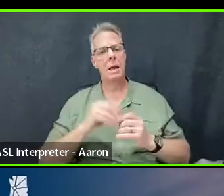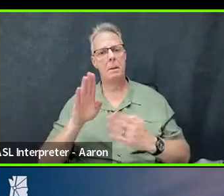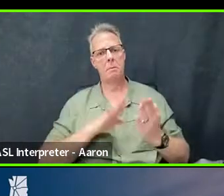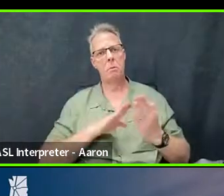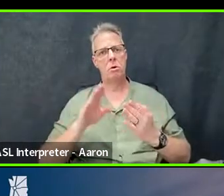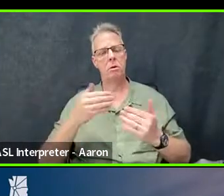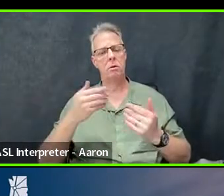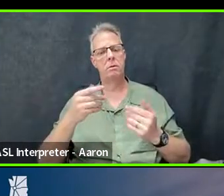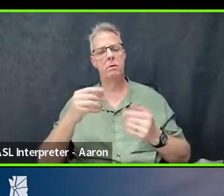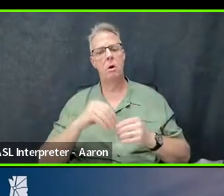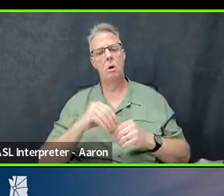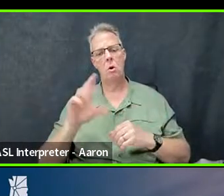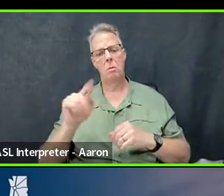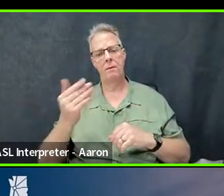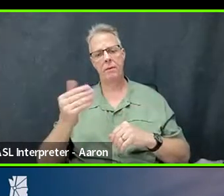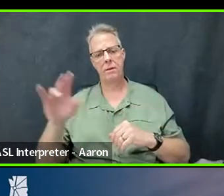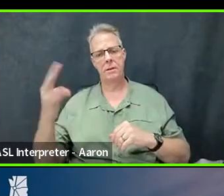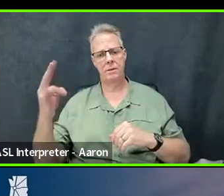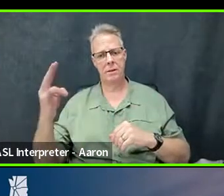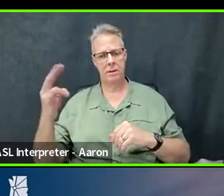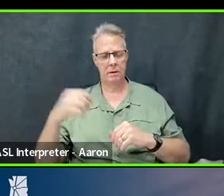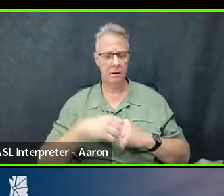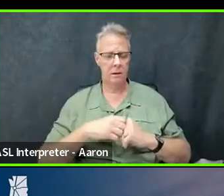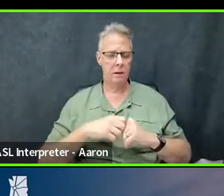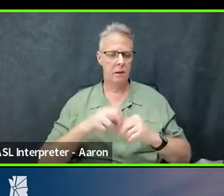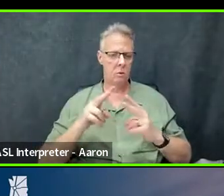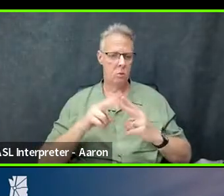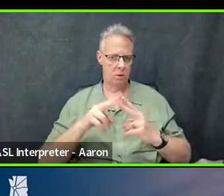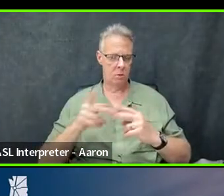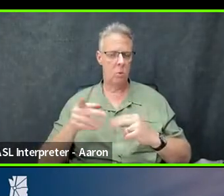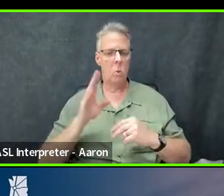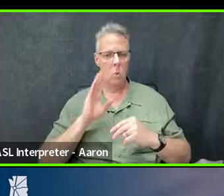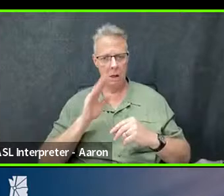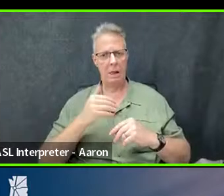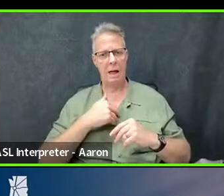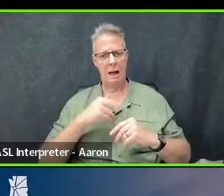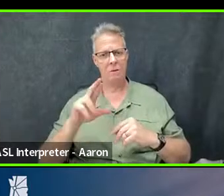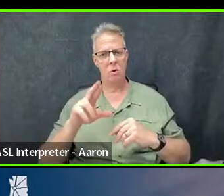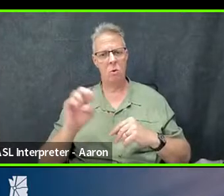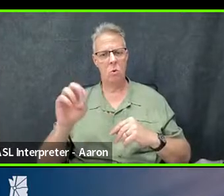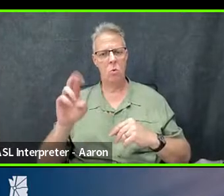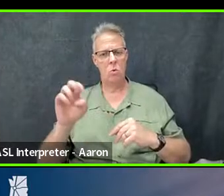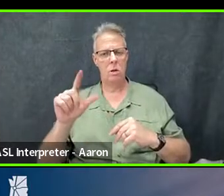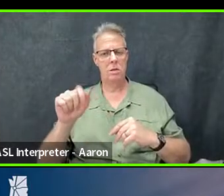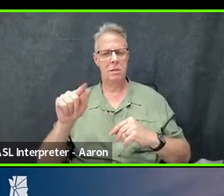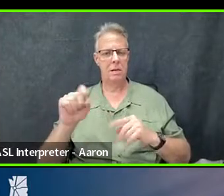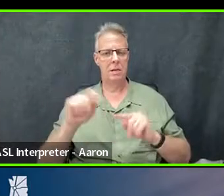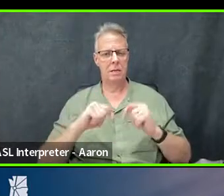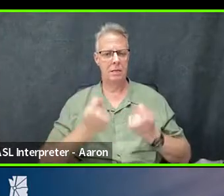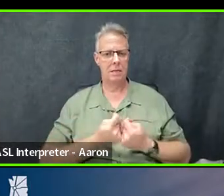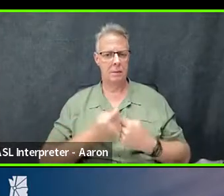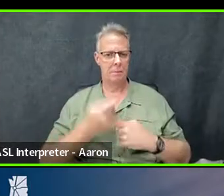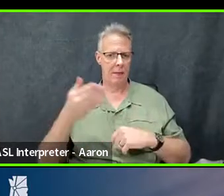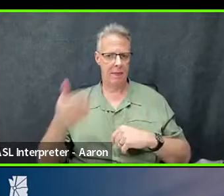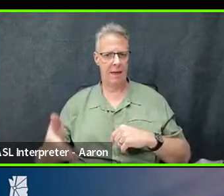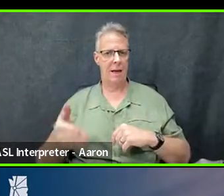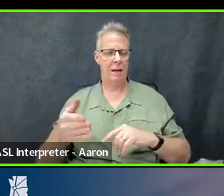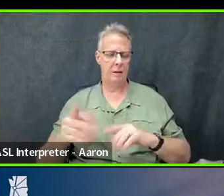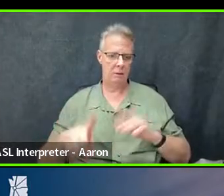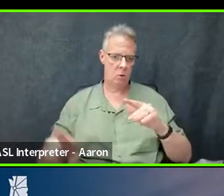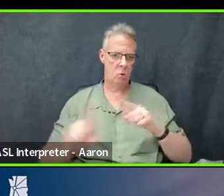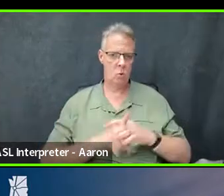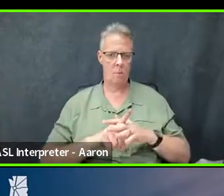events on October 15th and 17th. We will have our real estate team there at those